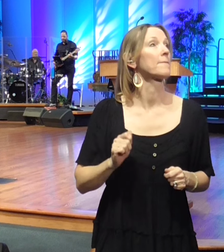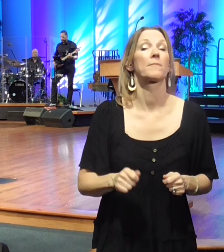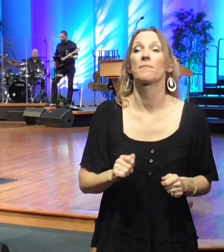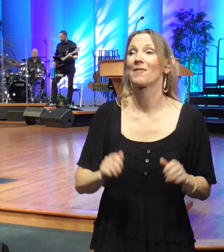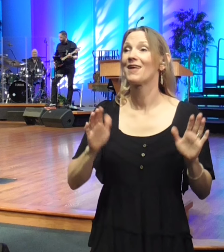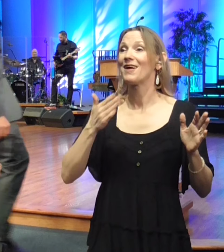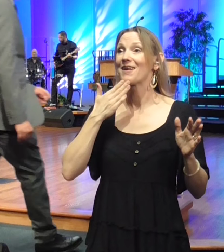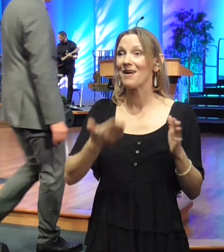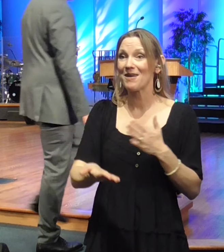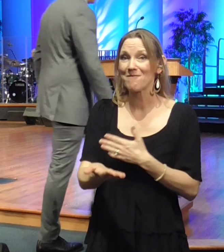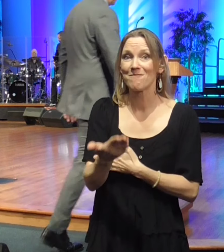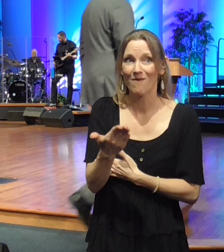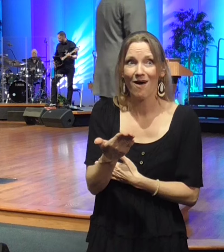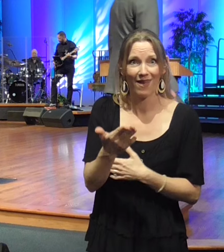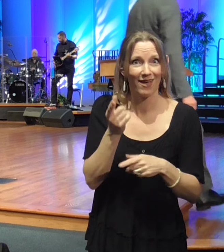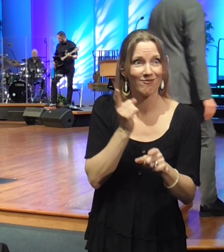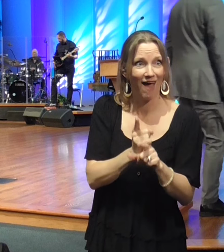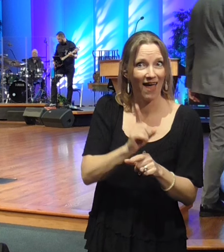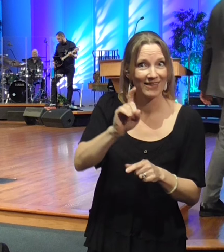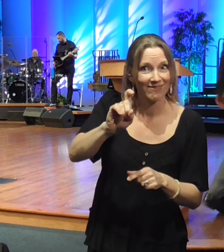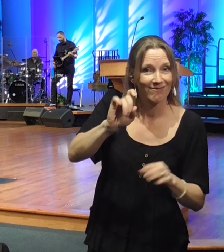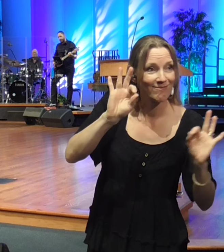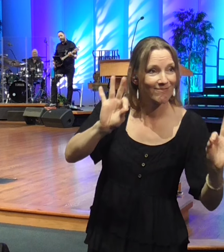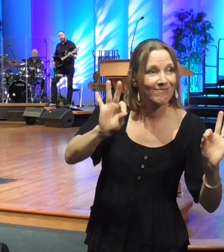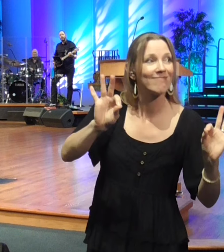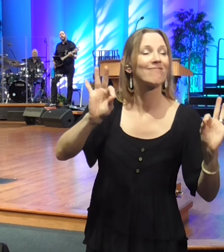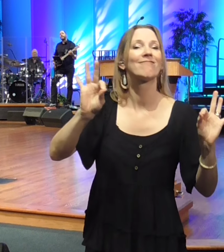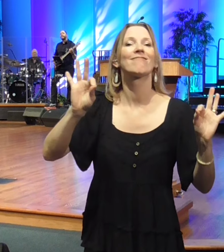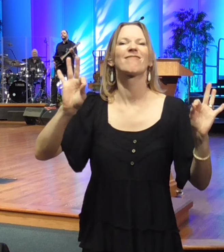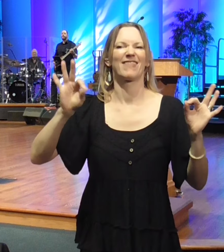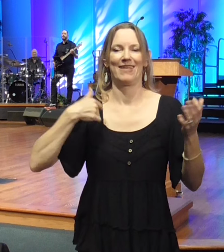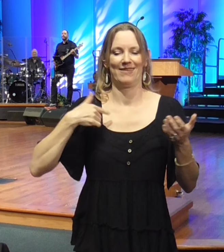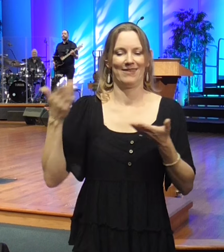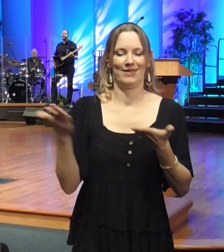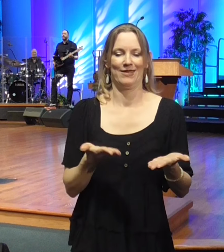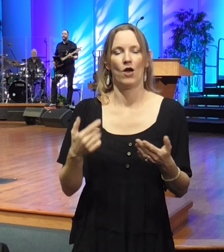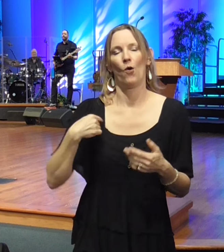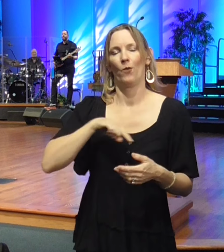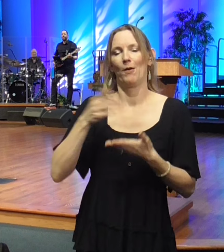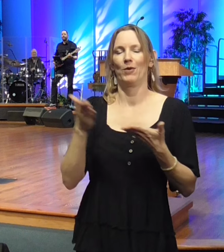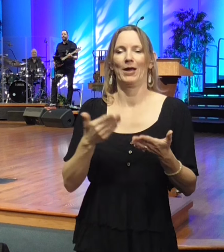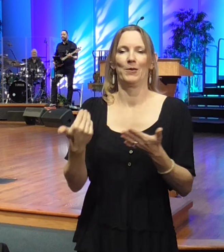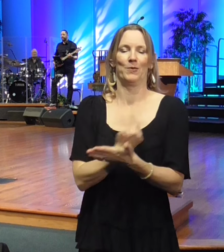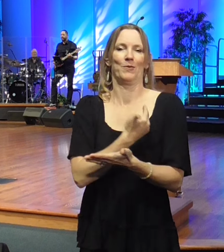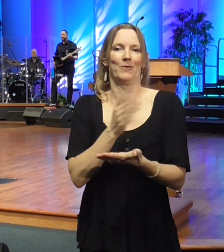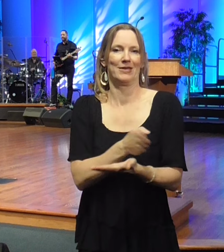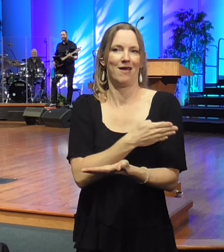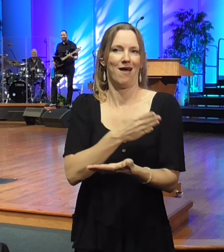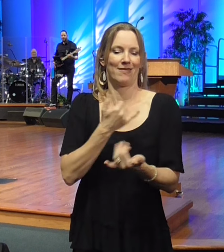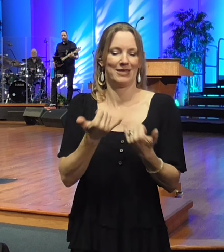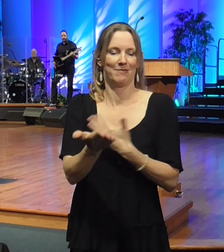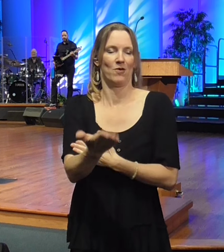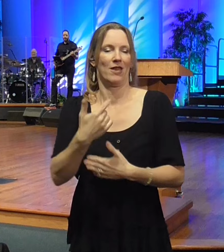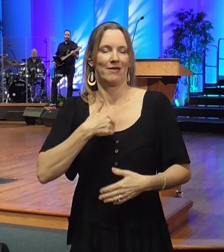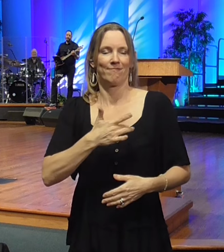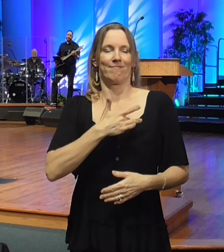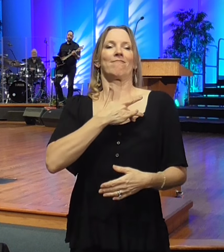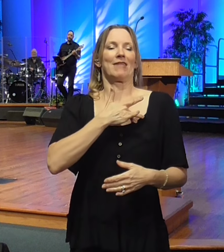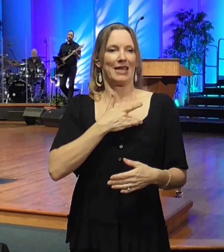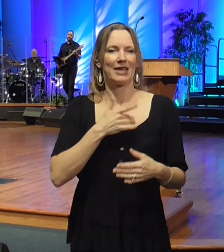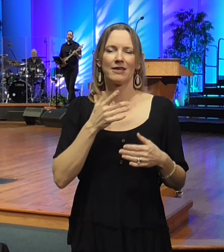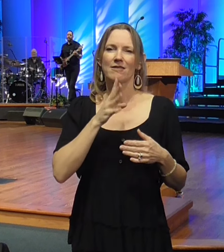Well, what a good morning, yes? Well, we're bringing this song for you this morning. It touched me. It